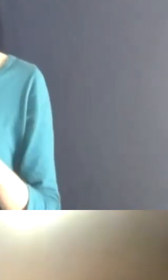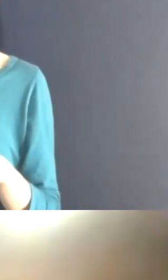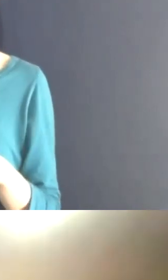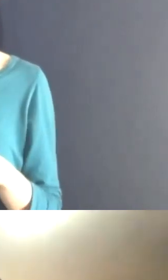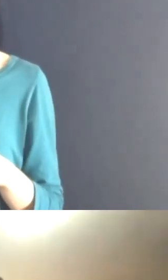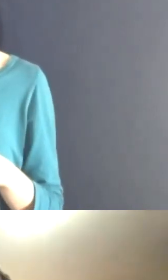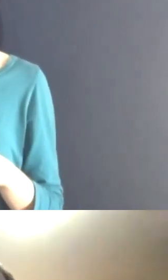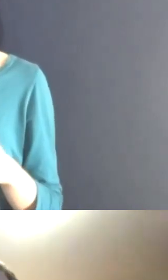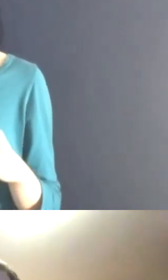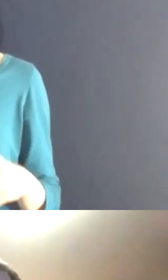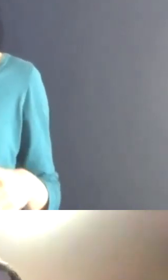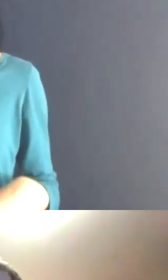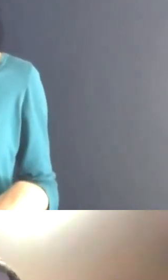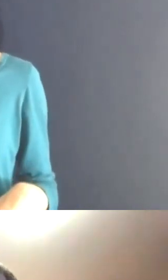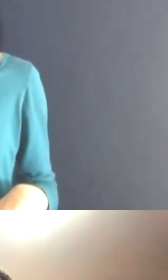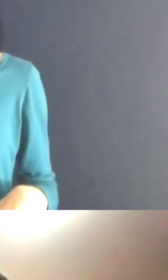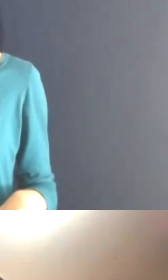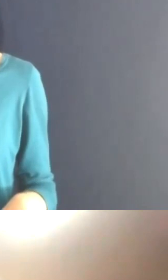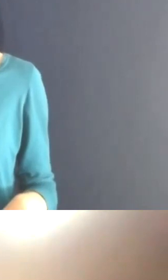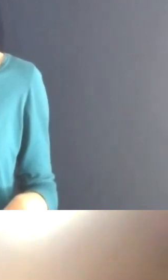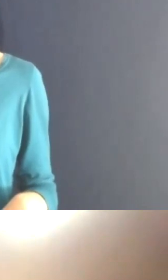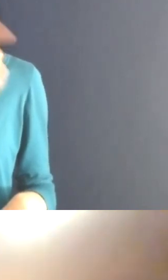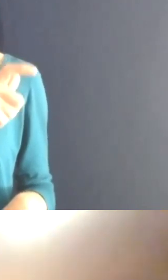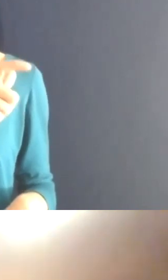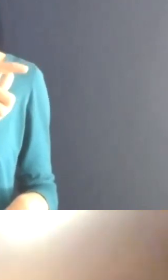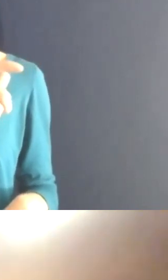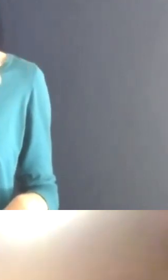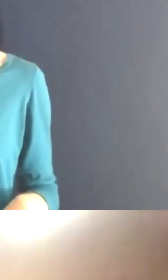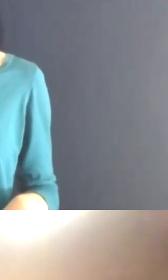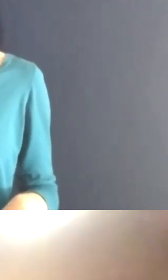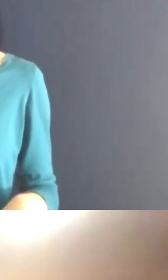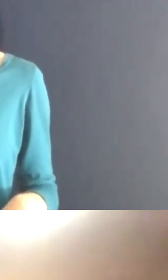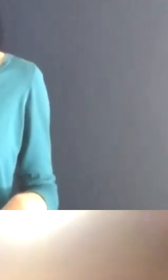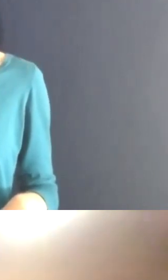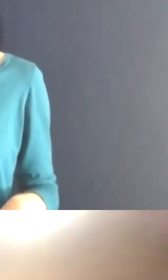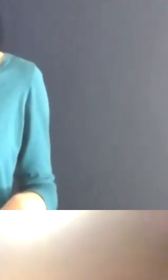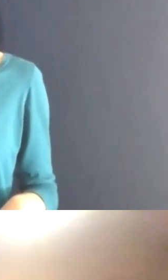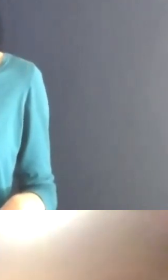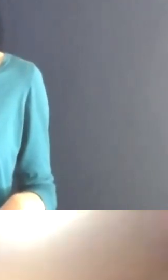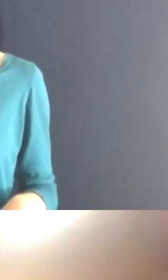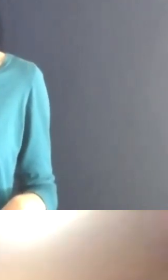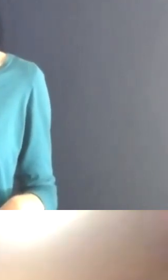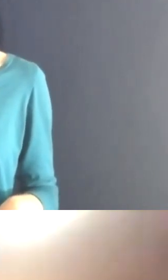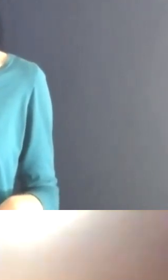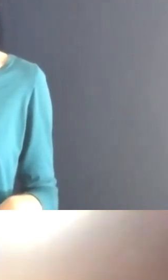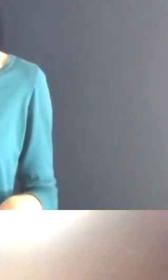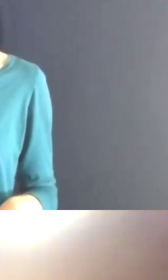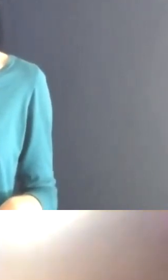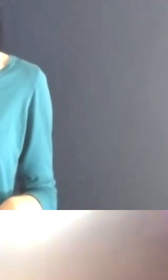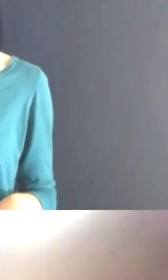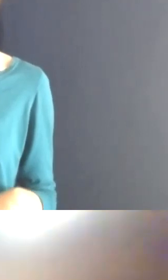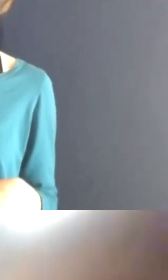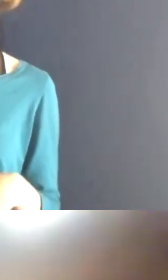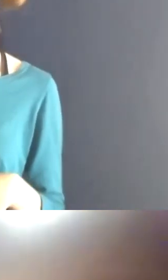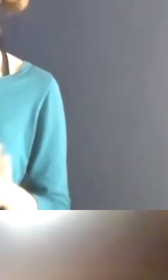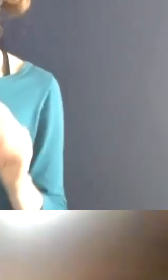to Victoria and or Erica for other questions. So we have a couple of raised hands. I saw Megan's hand